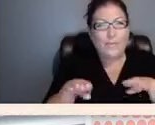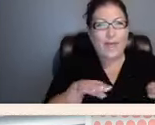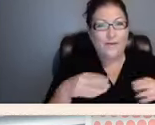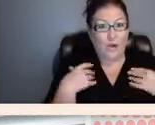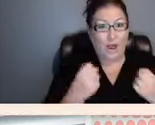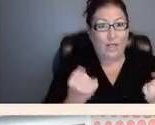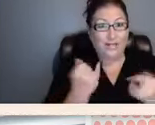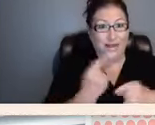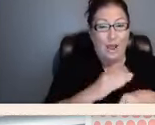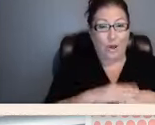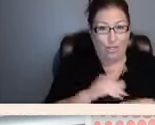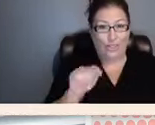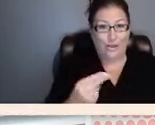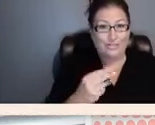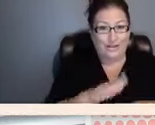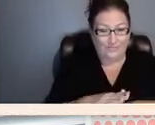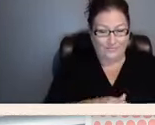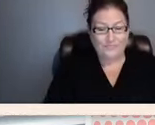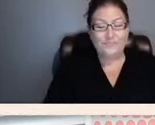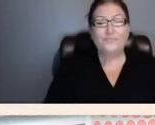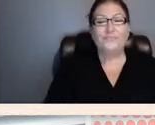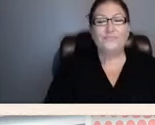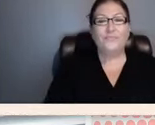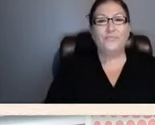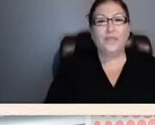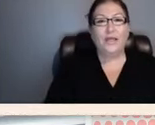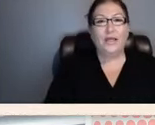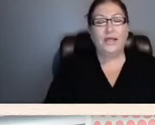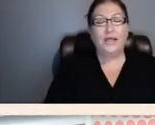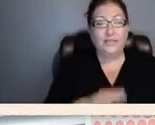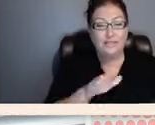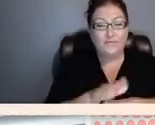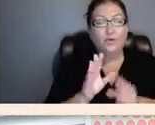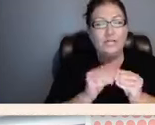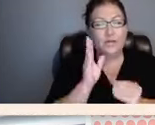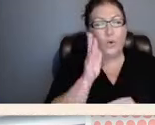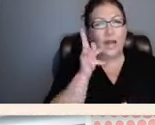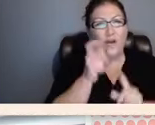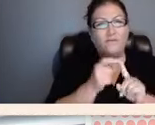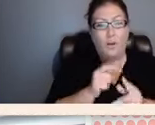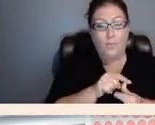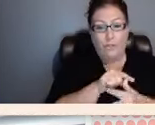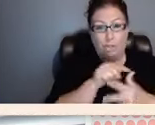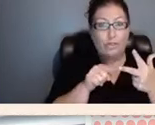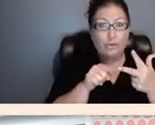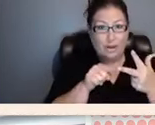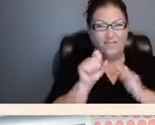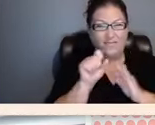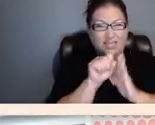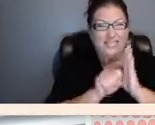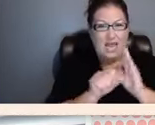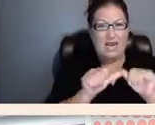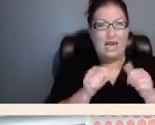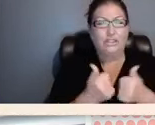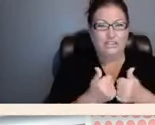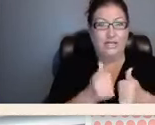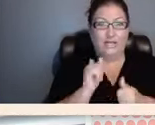Thursday, and this afternoon session, we're going to hear from three of the state agencies that are really